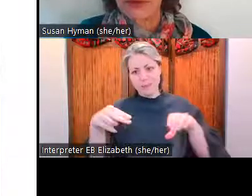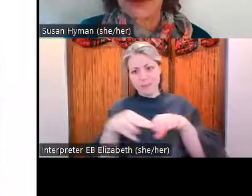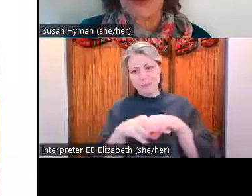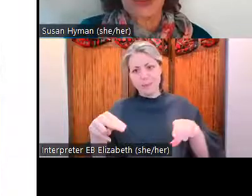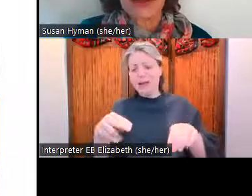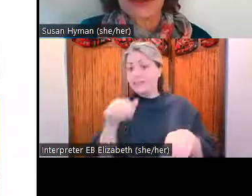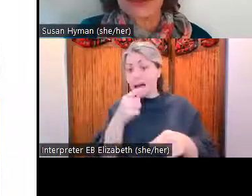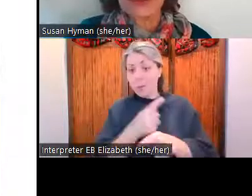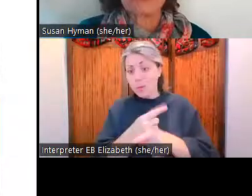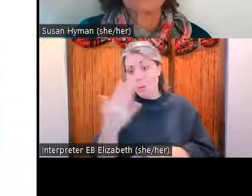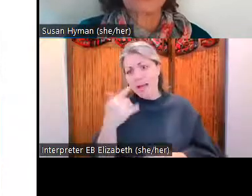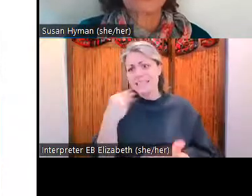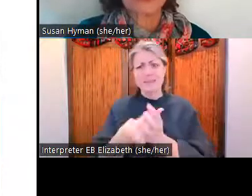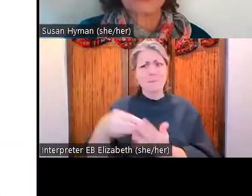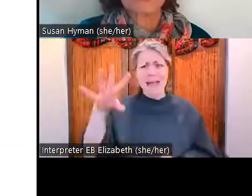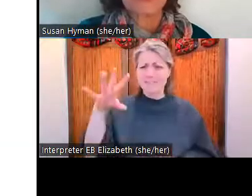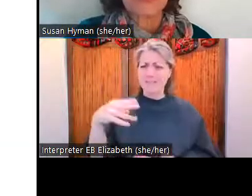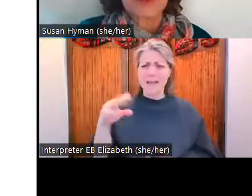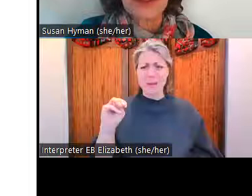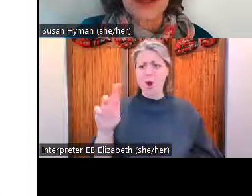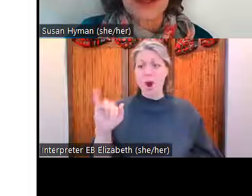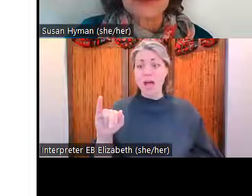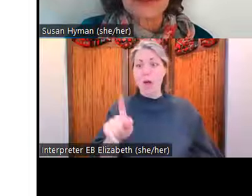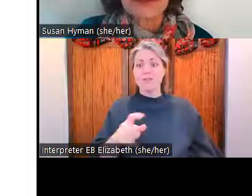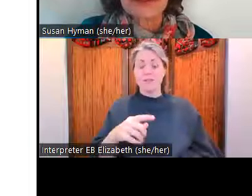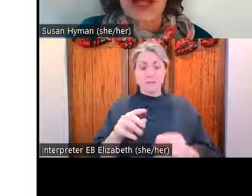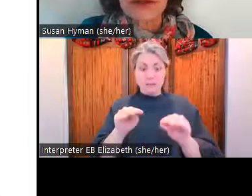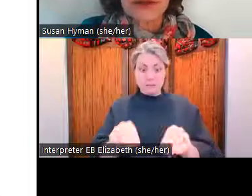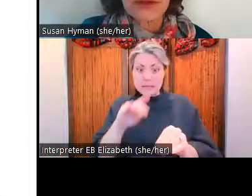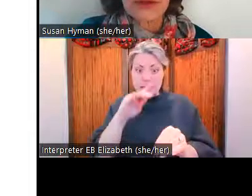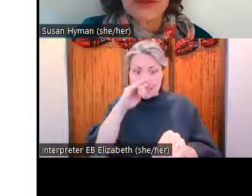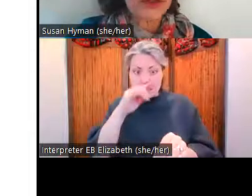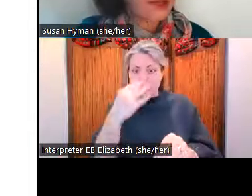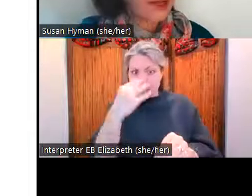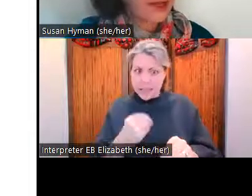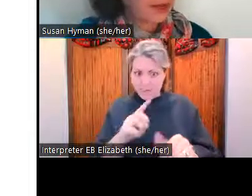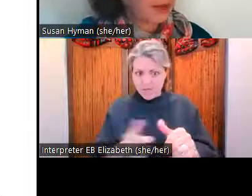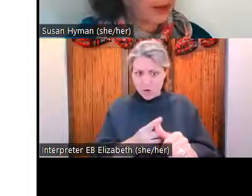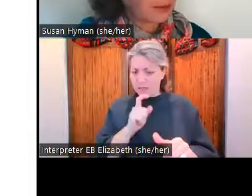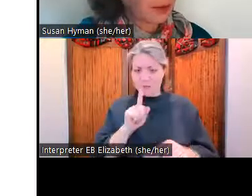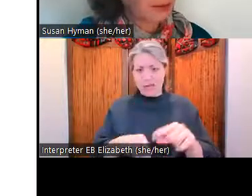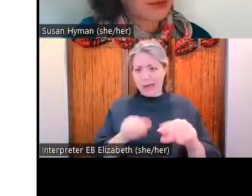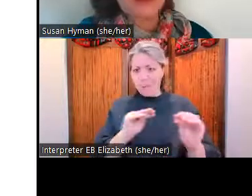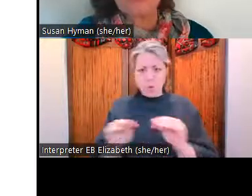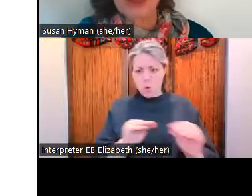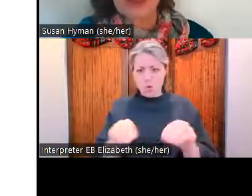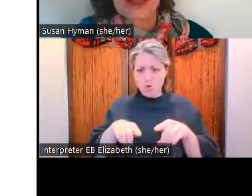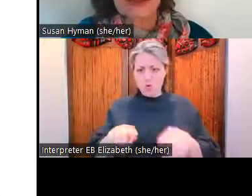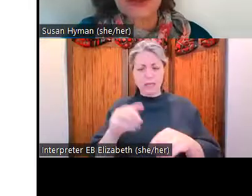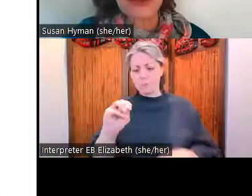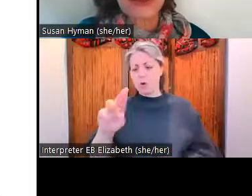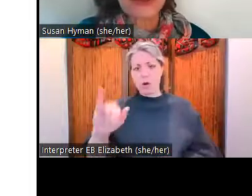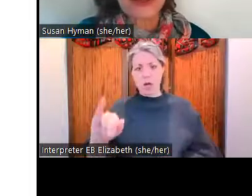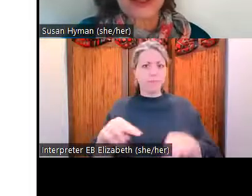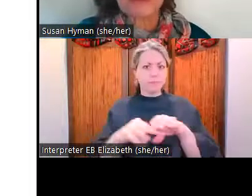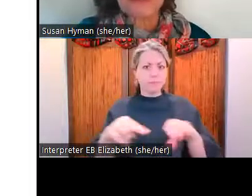of the cost and the need for sedation. There's a lot of interest in genetic biomarkers,